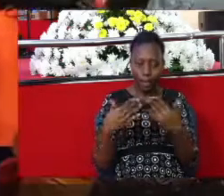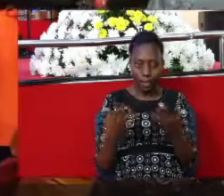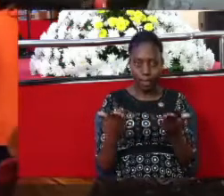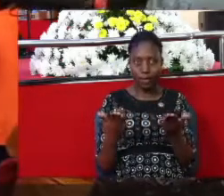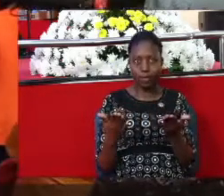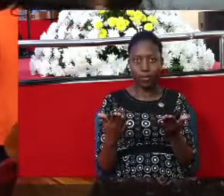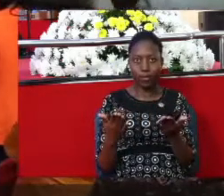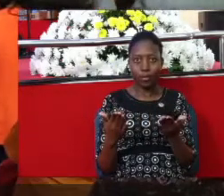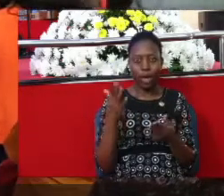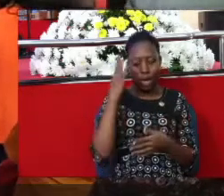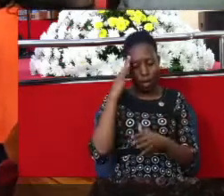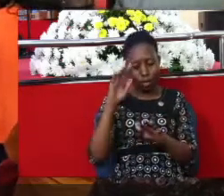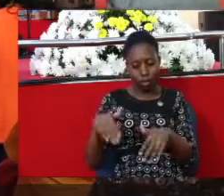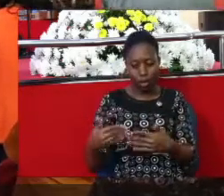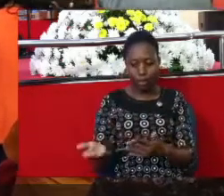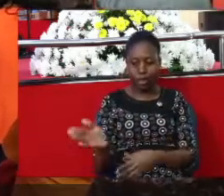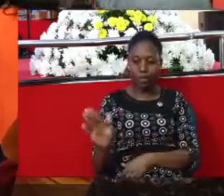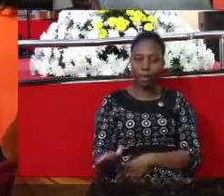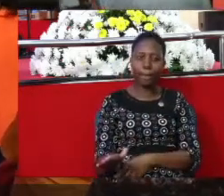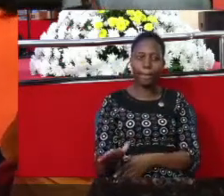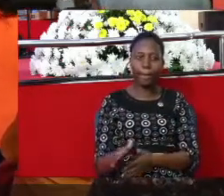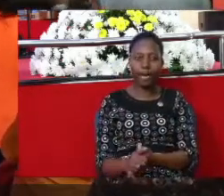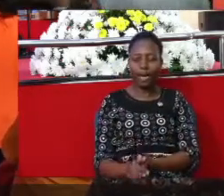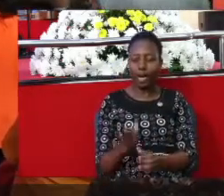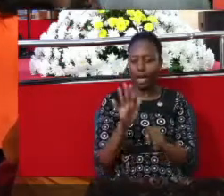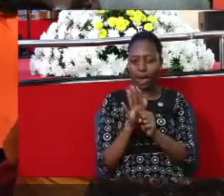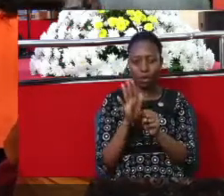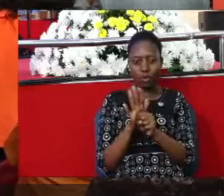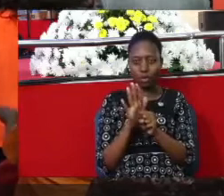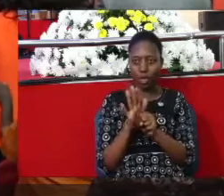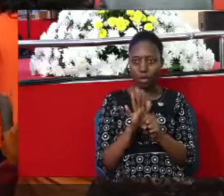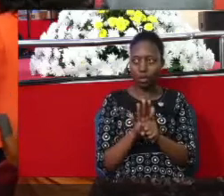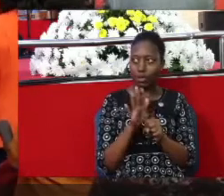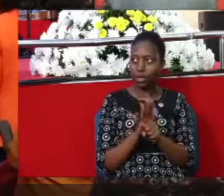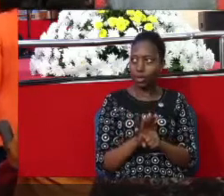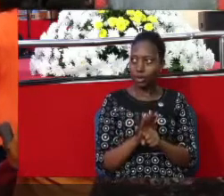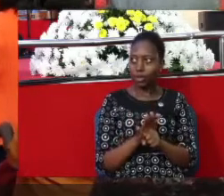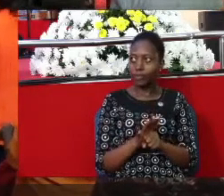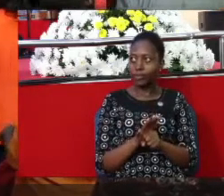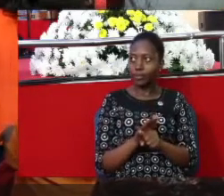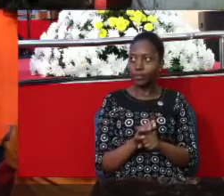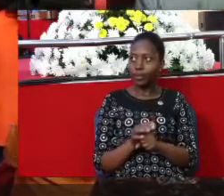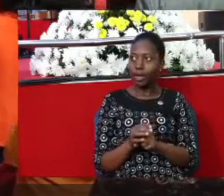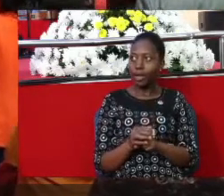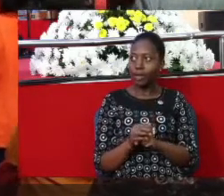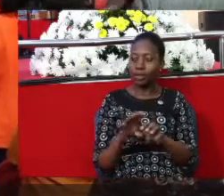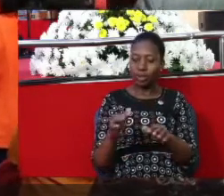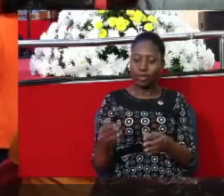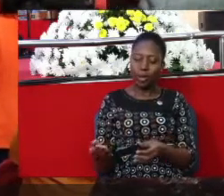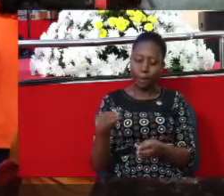back, running over, pressed down, it will be put into my bosom.